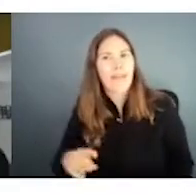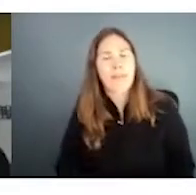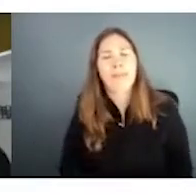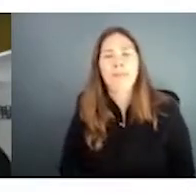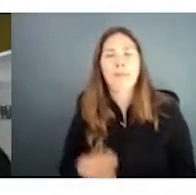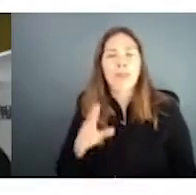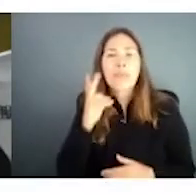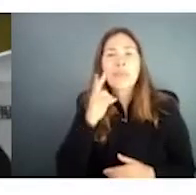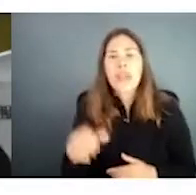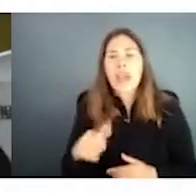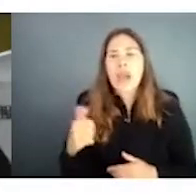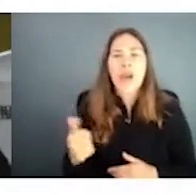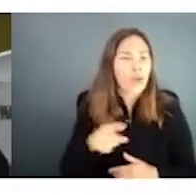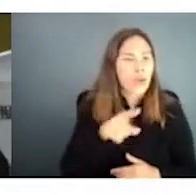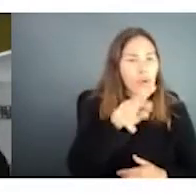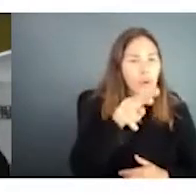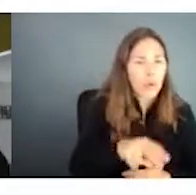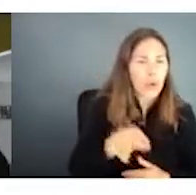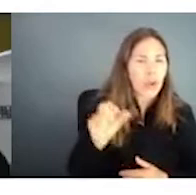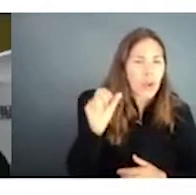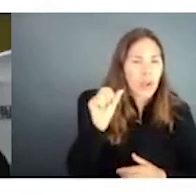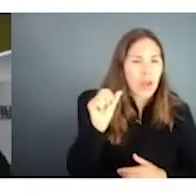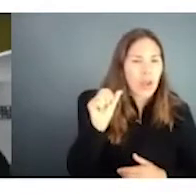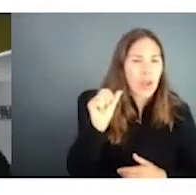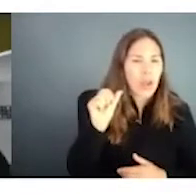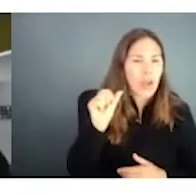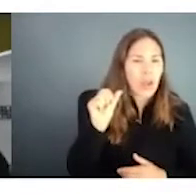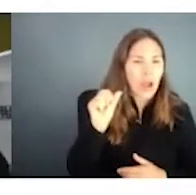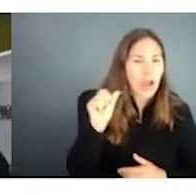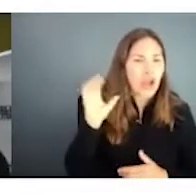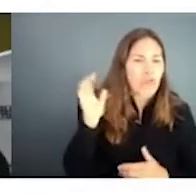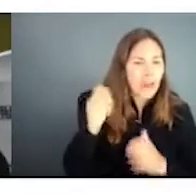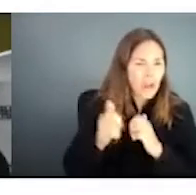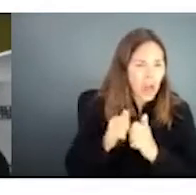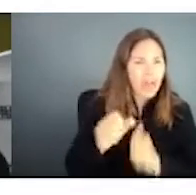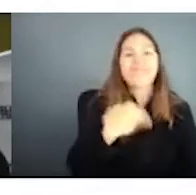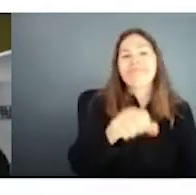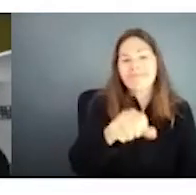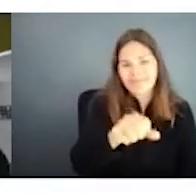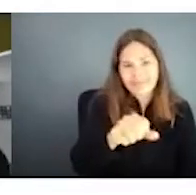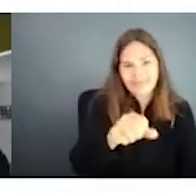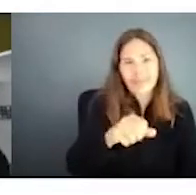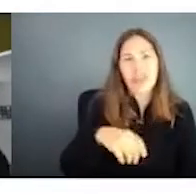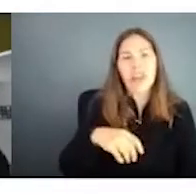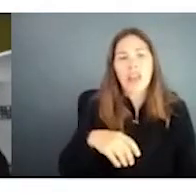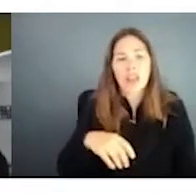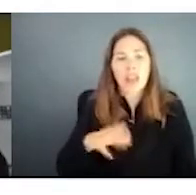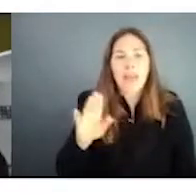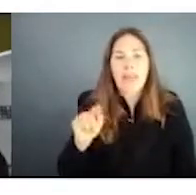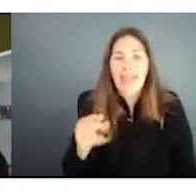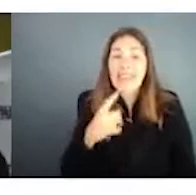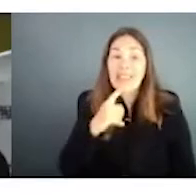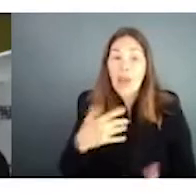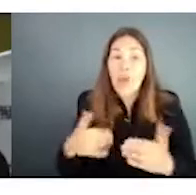let's see what else we got. Audio, radio contest, TV, video production contest, Skills USA. Yep. Beth says, very impressed